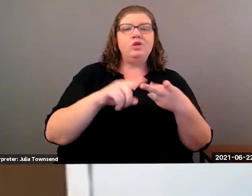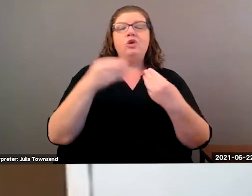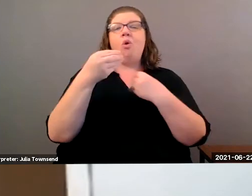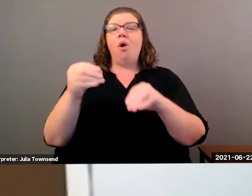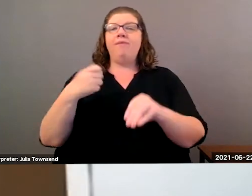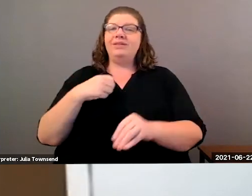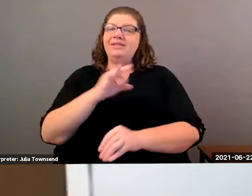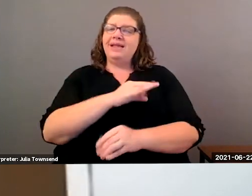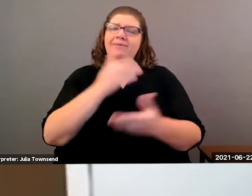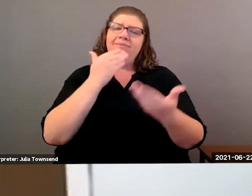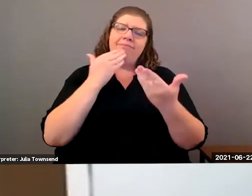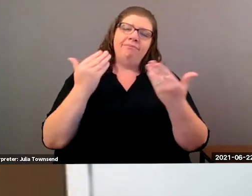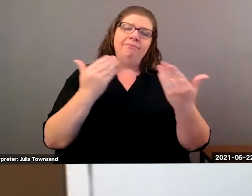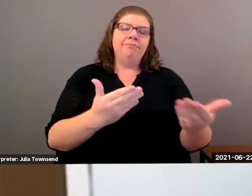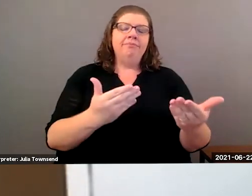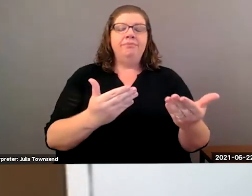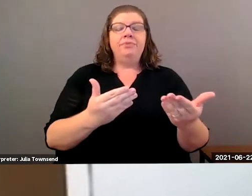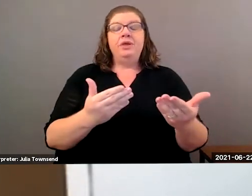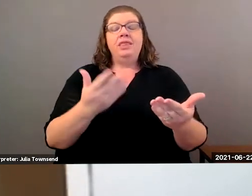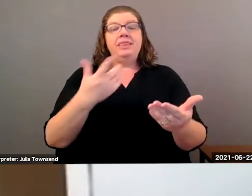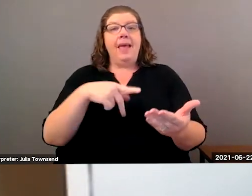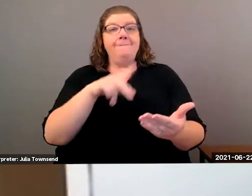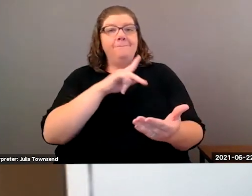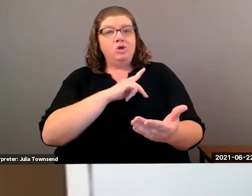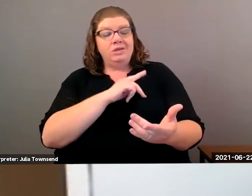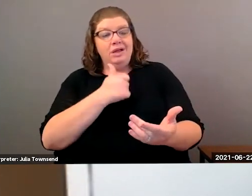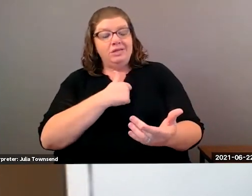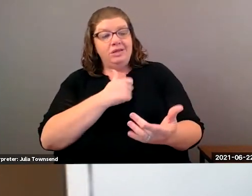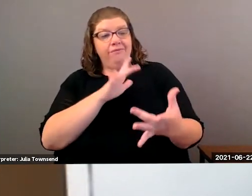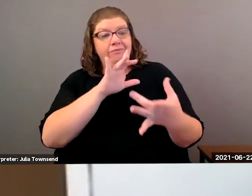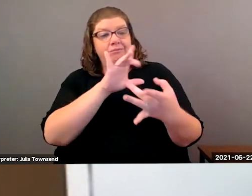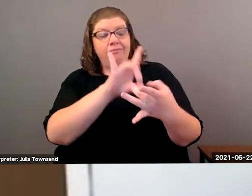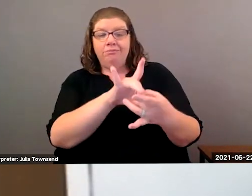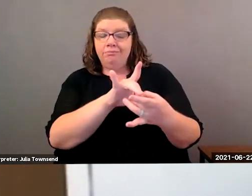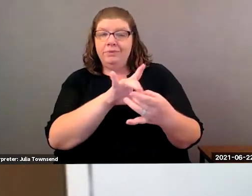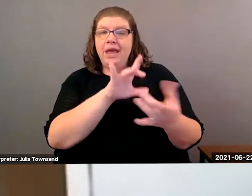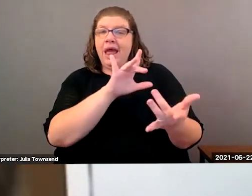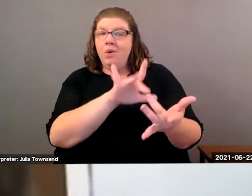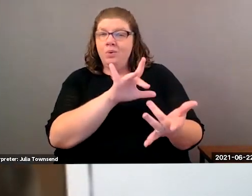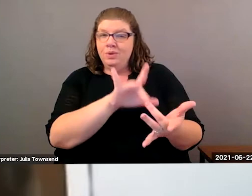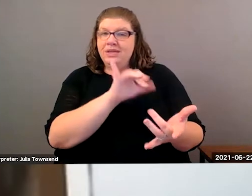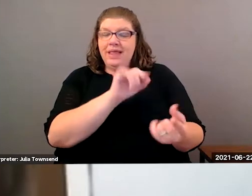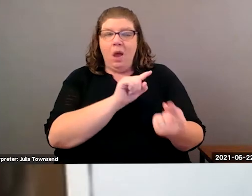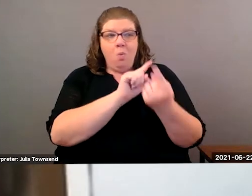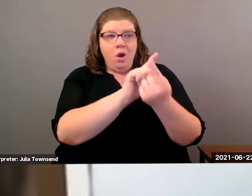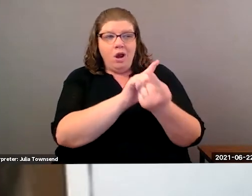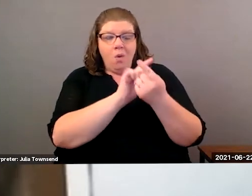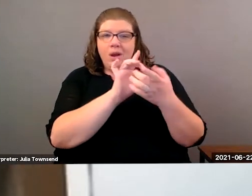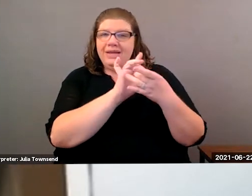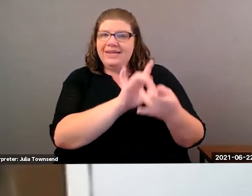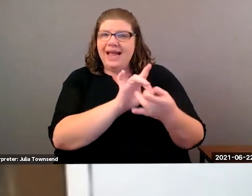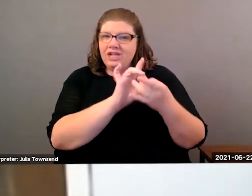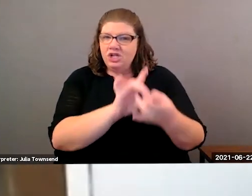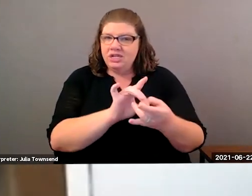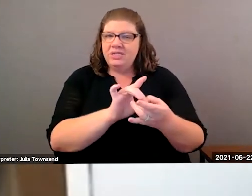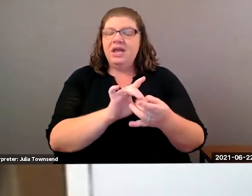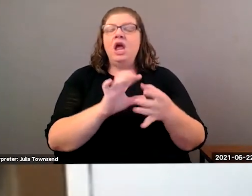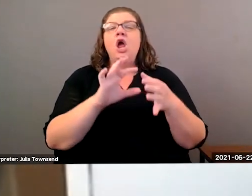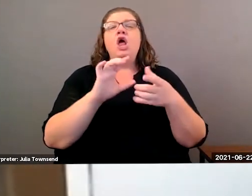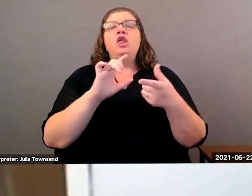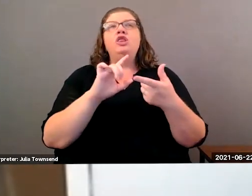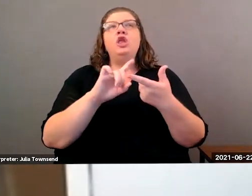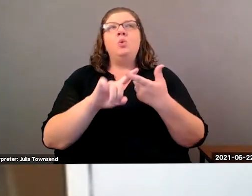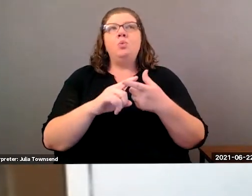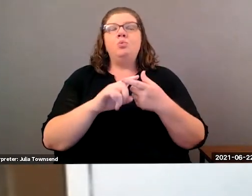So I would say the personalized outreach, the one-on-one connections and the relationship building that we have